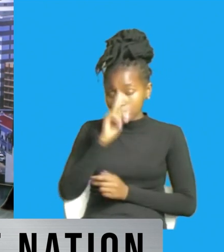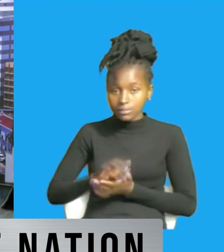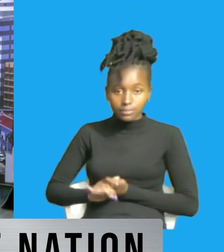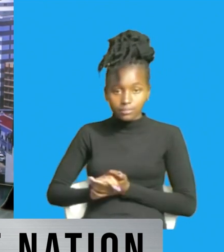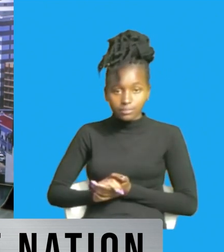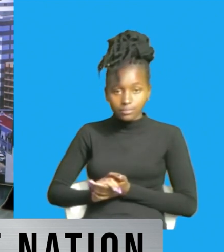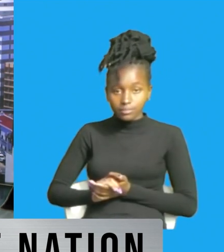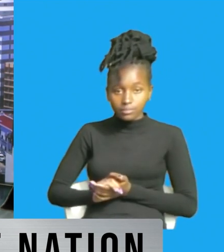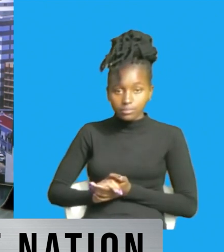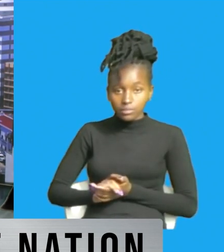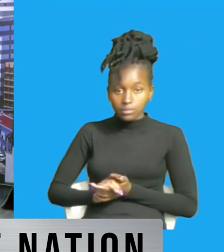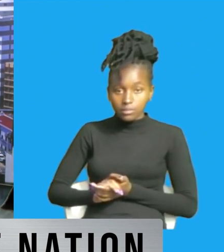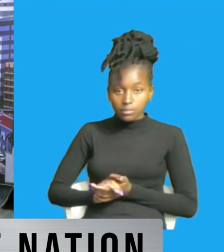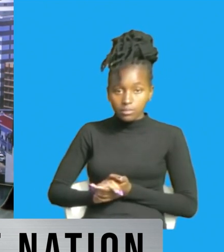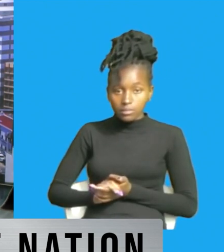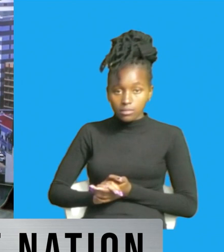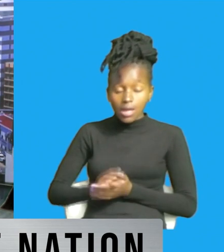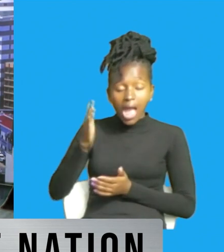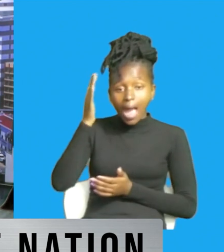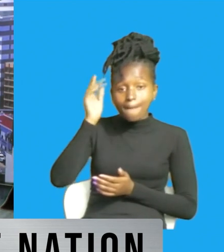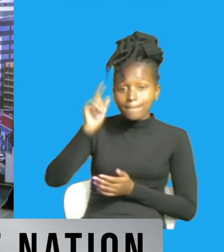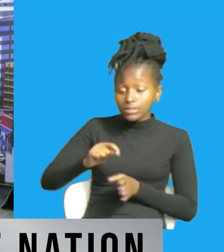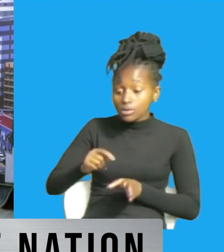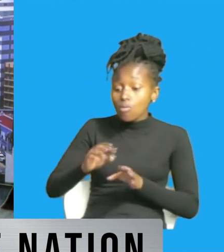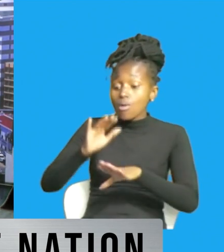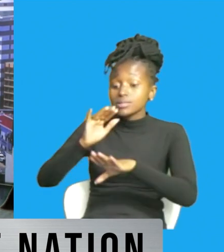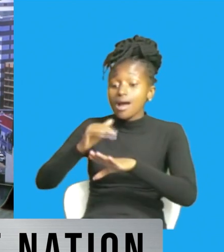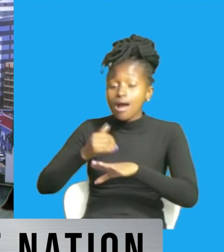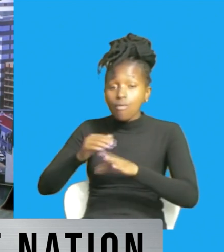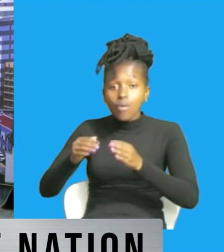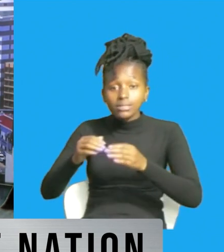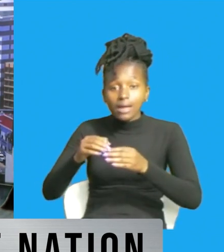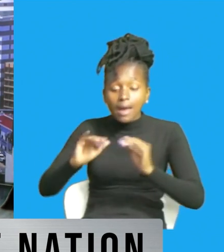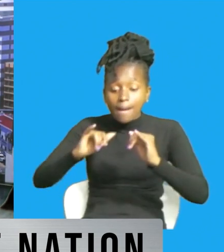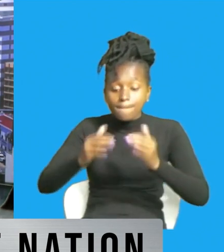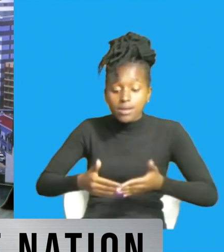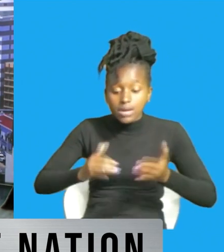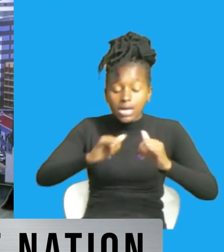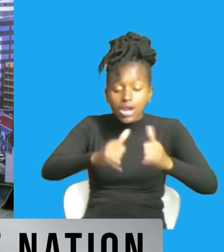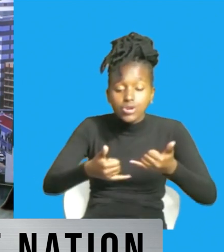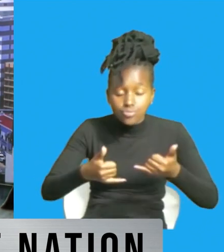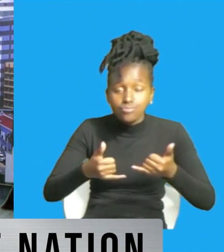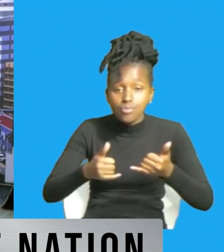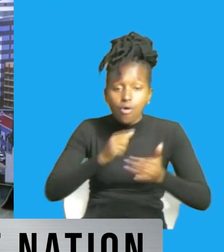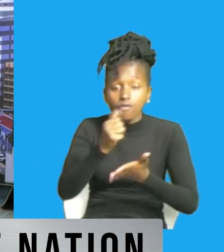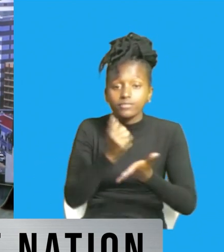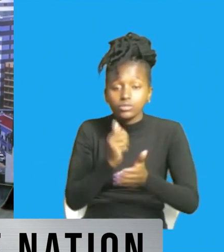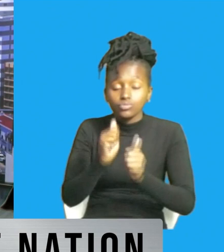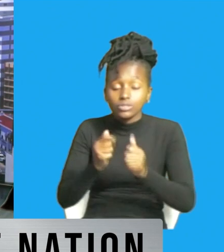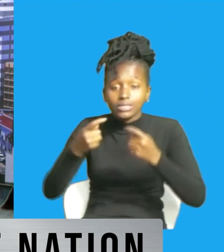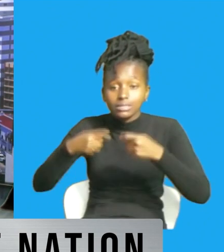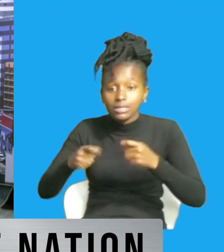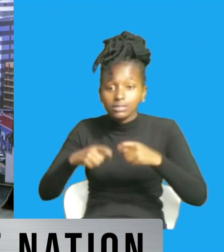They need to come up with an office that is going to deal with the question of the economic planning of this country.